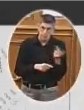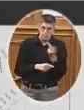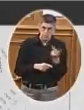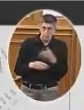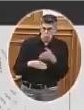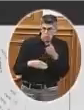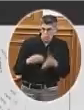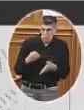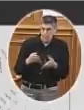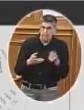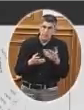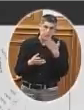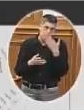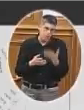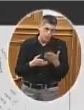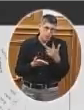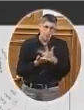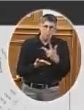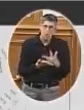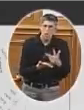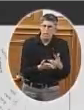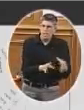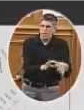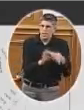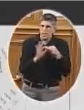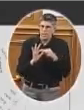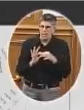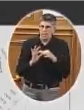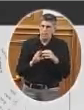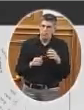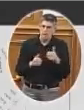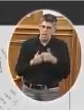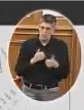to satellite parking connected by shuttle to the Presidio.